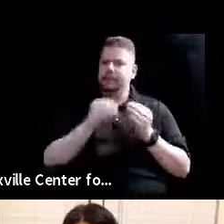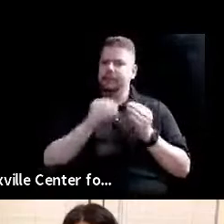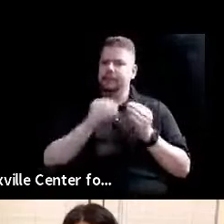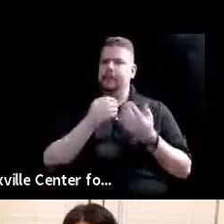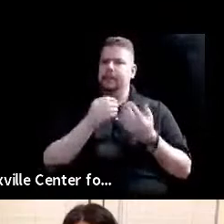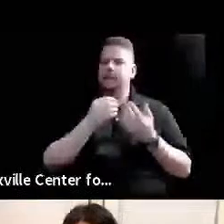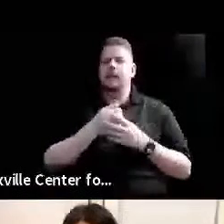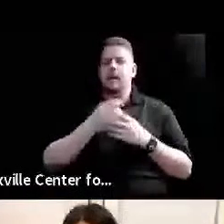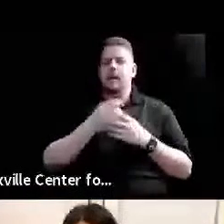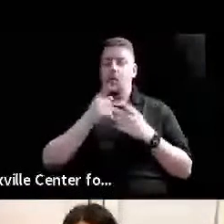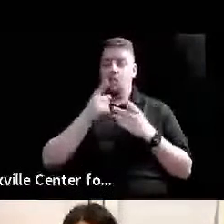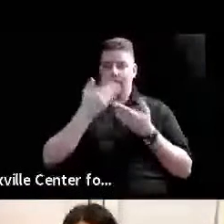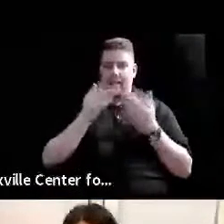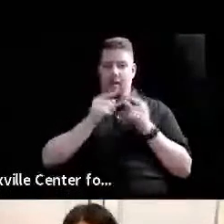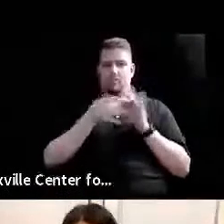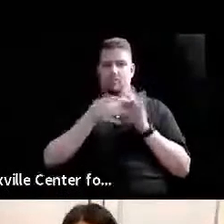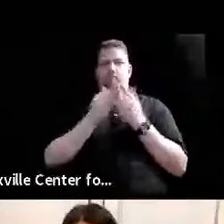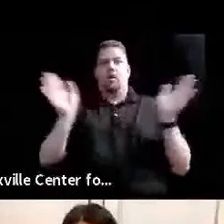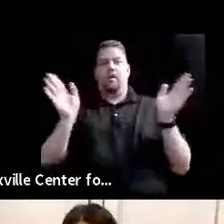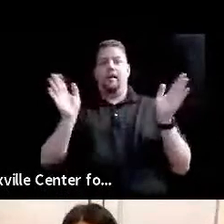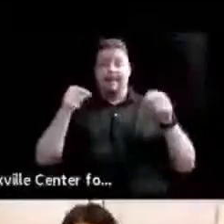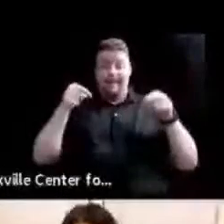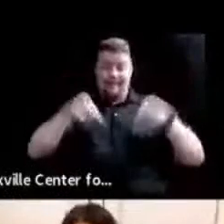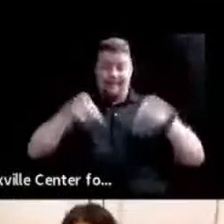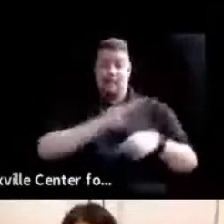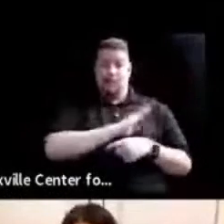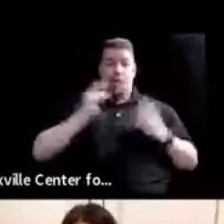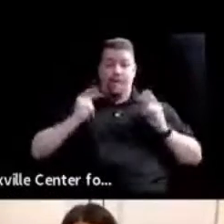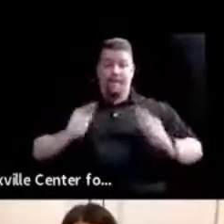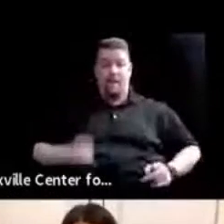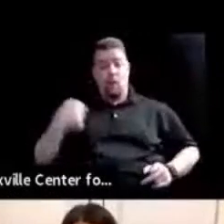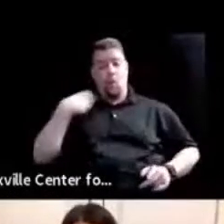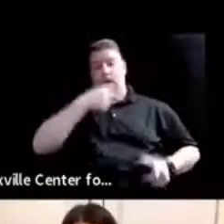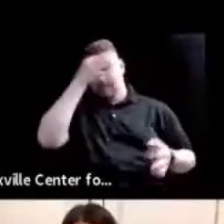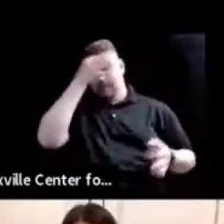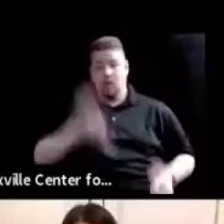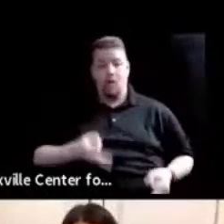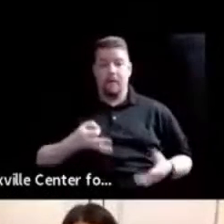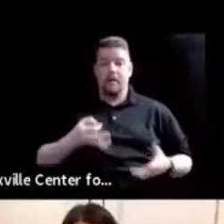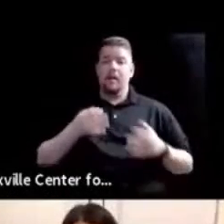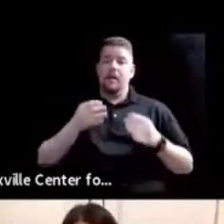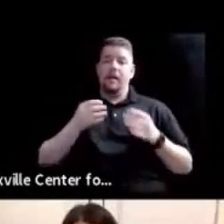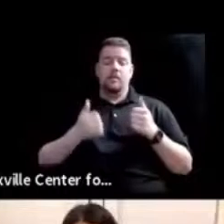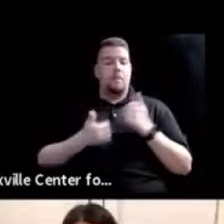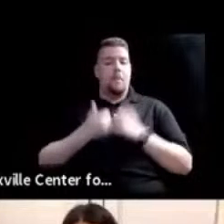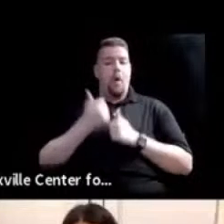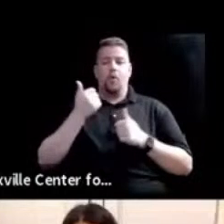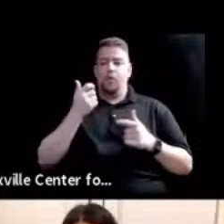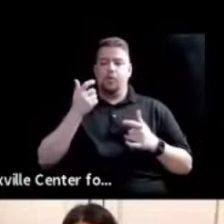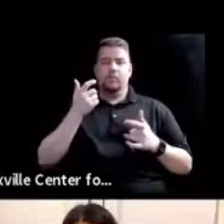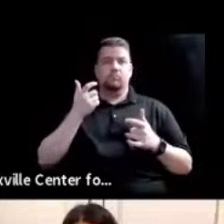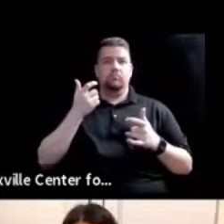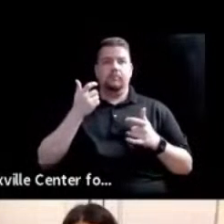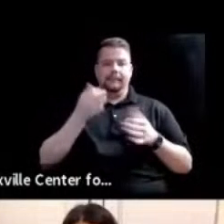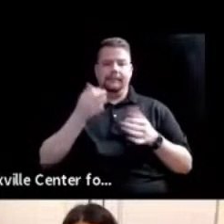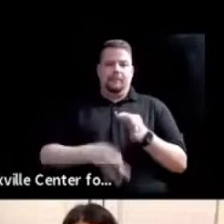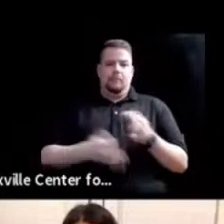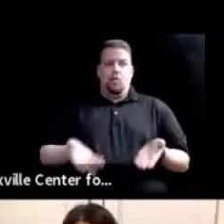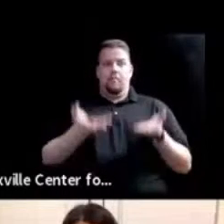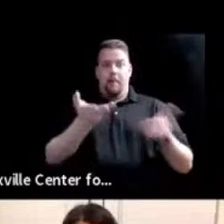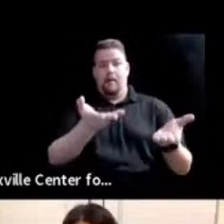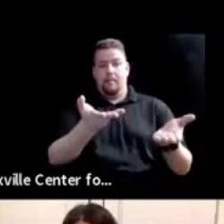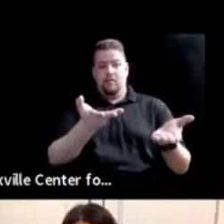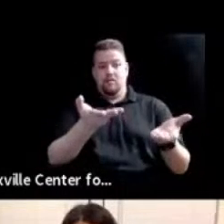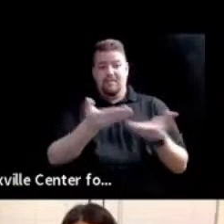say broadly that this Board of Health has determined is that the simpler the thing that we propose, the more likely it is that it